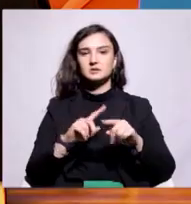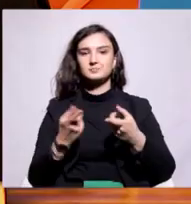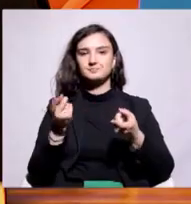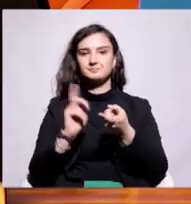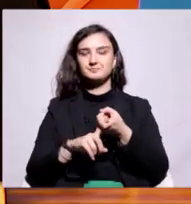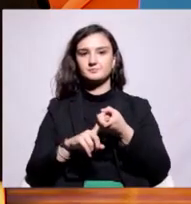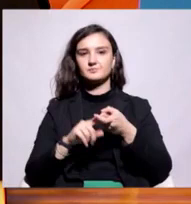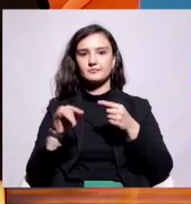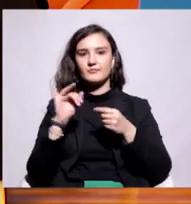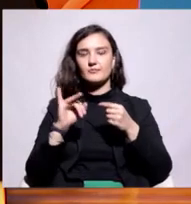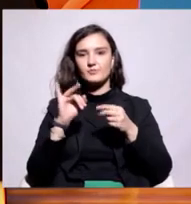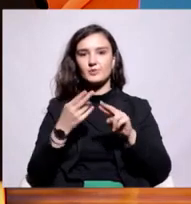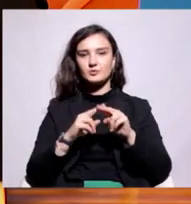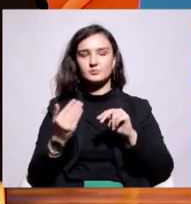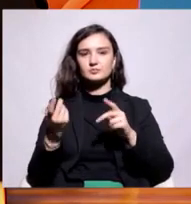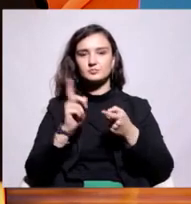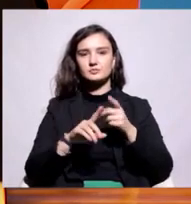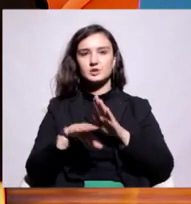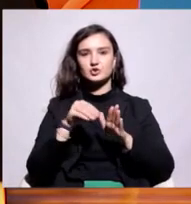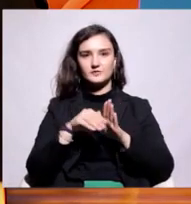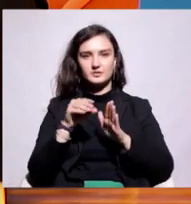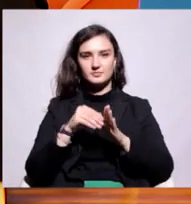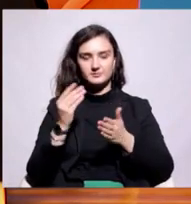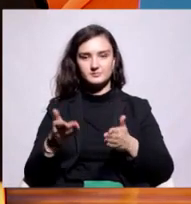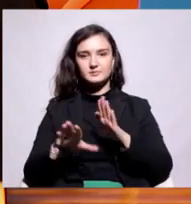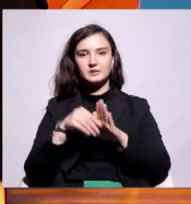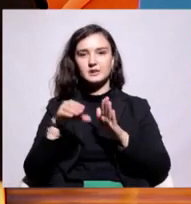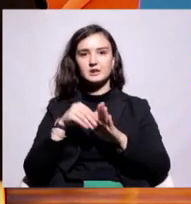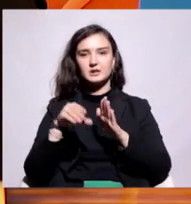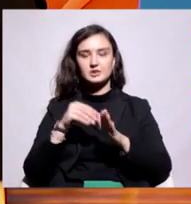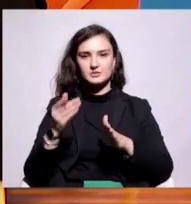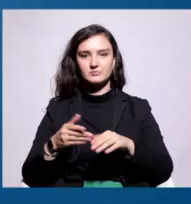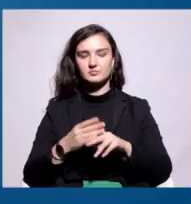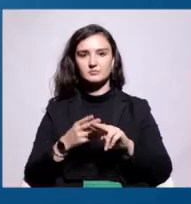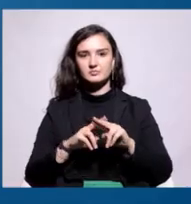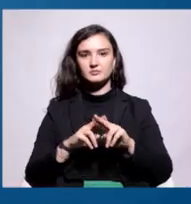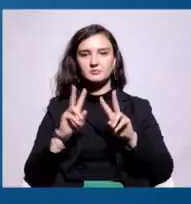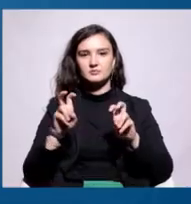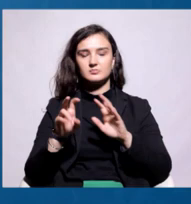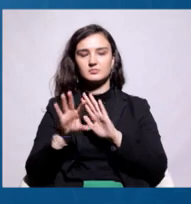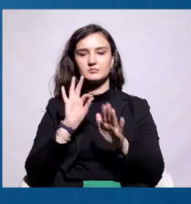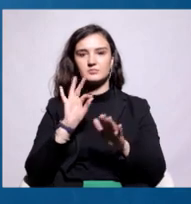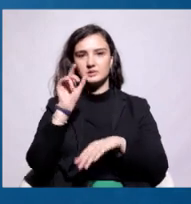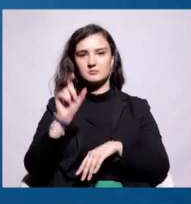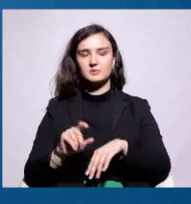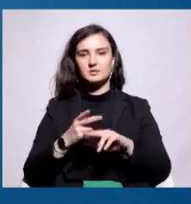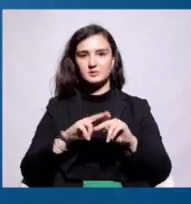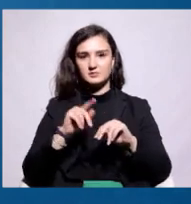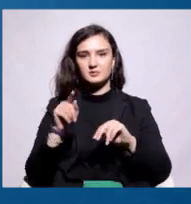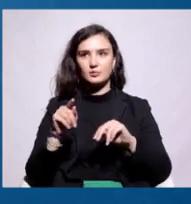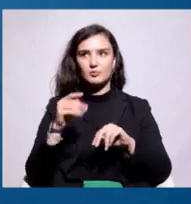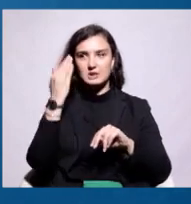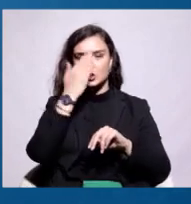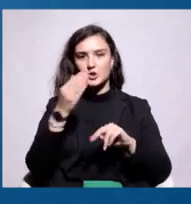plot of the story, is election. Election. This is the selection of a person for public